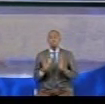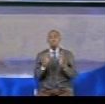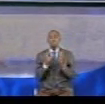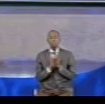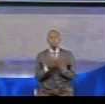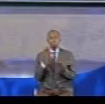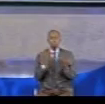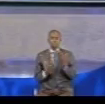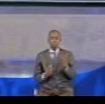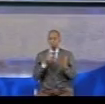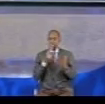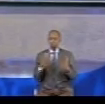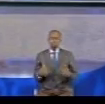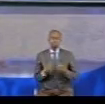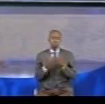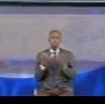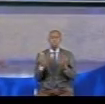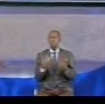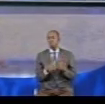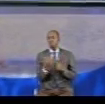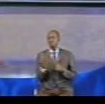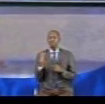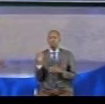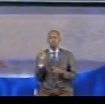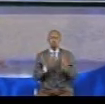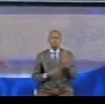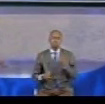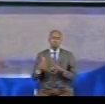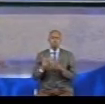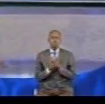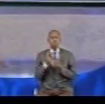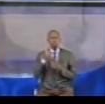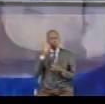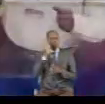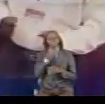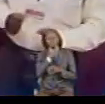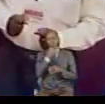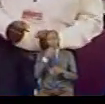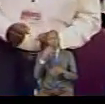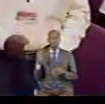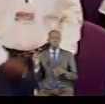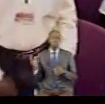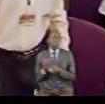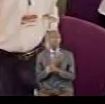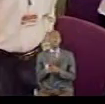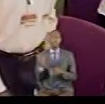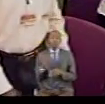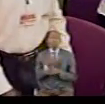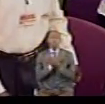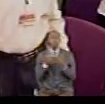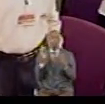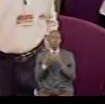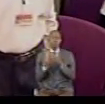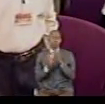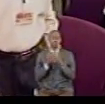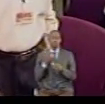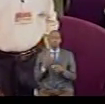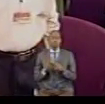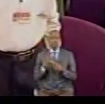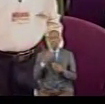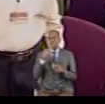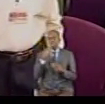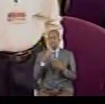confronting any of your people, I pray, Lord, you drive them away in Jesus' name. Speak to